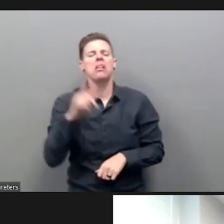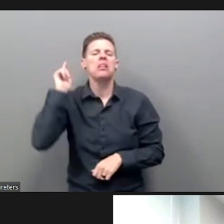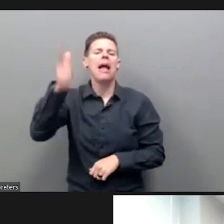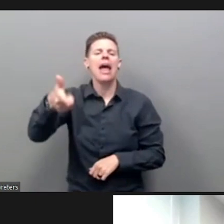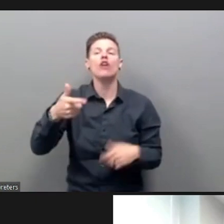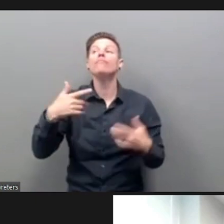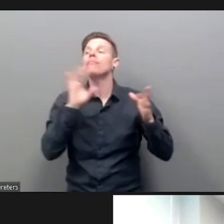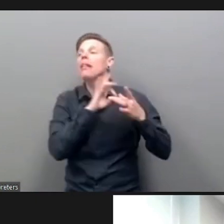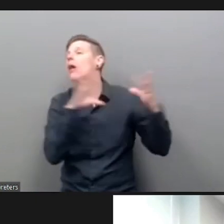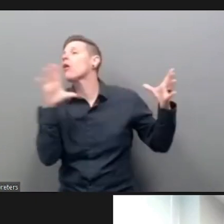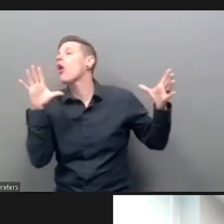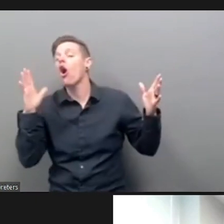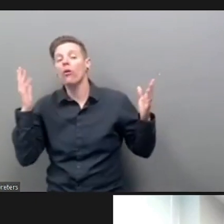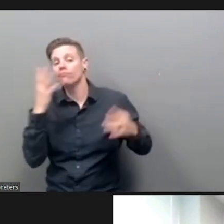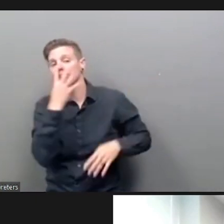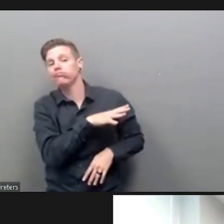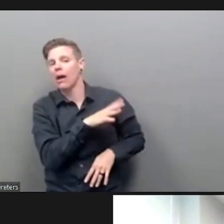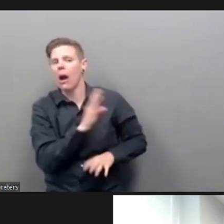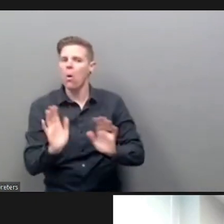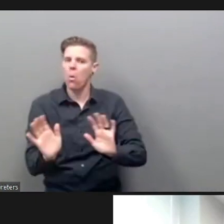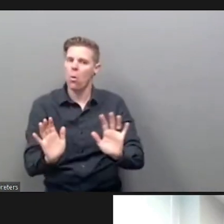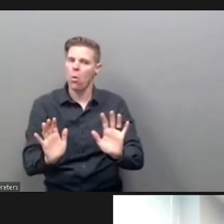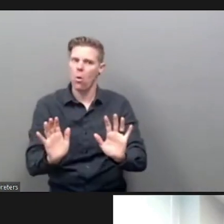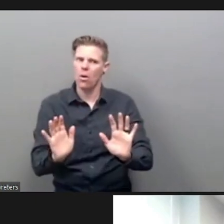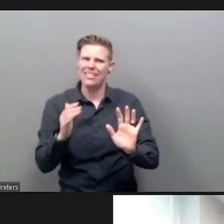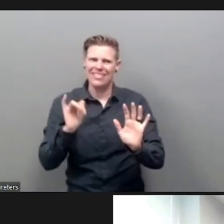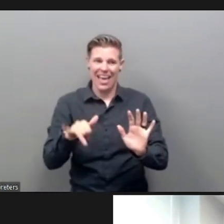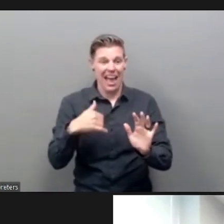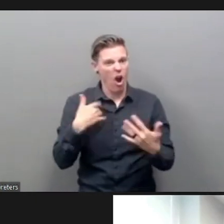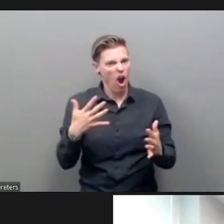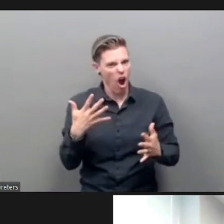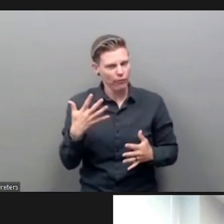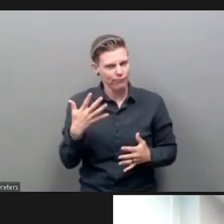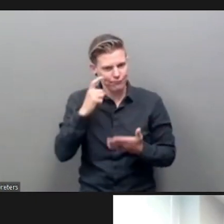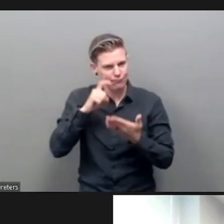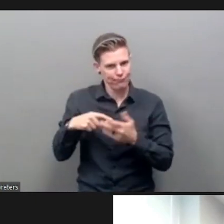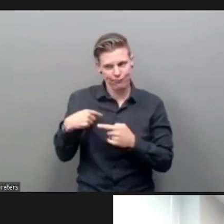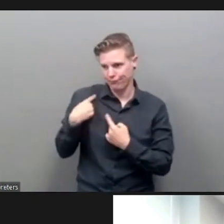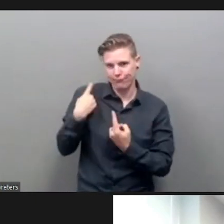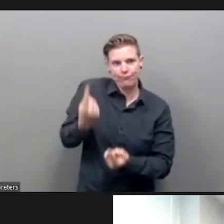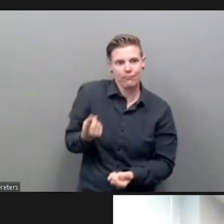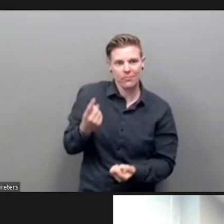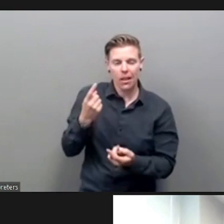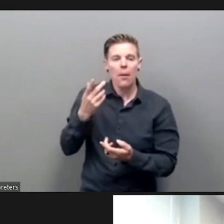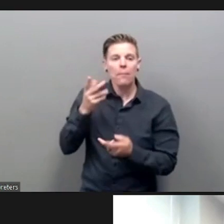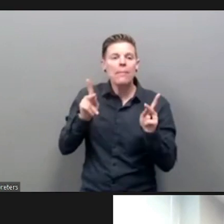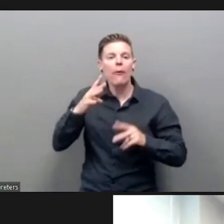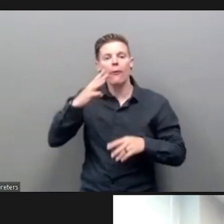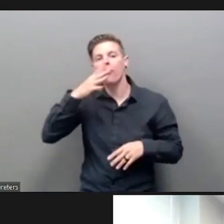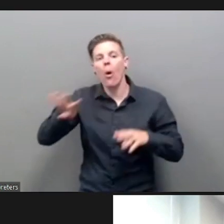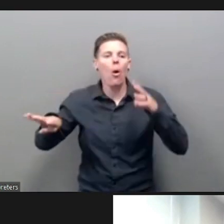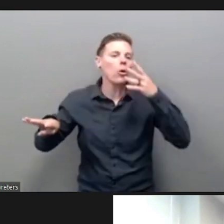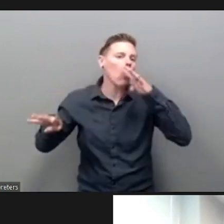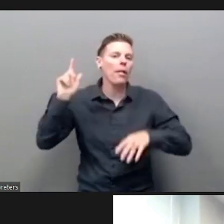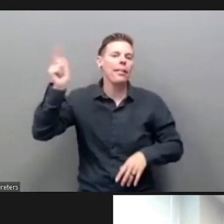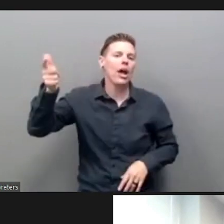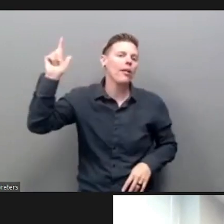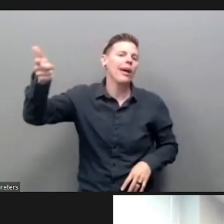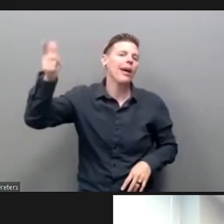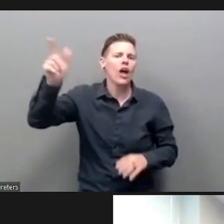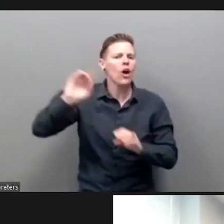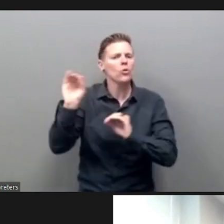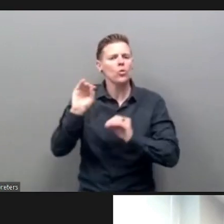saw the past year and a half. I don't know, Jennifer, do you have any opinions about what hospitals might do in the coming week or